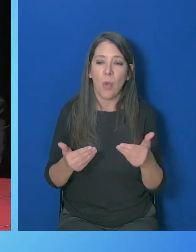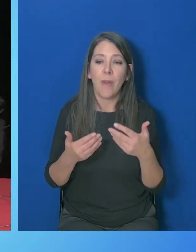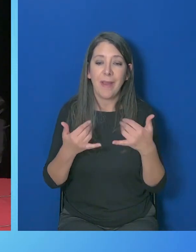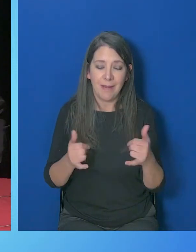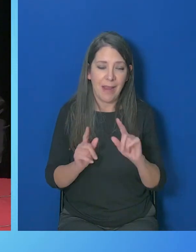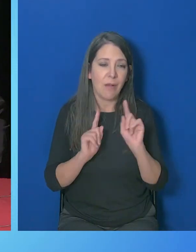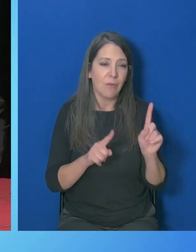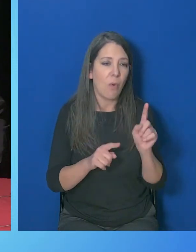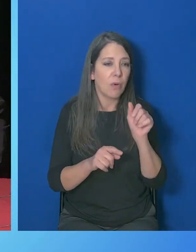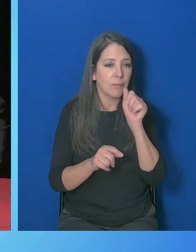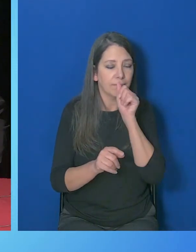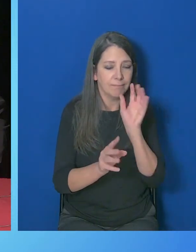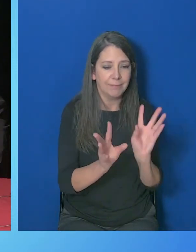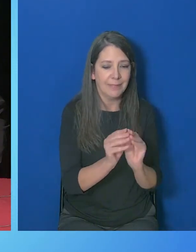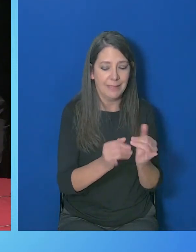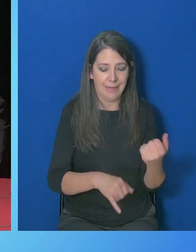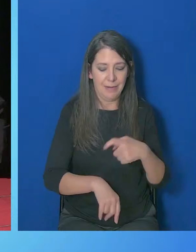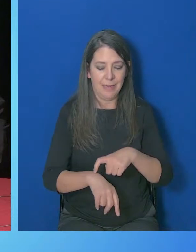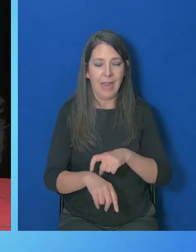at 4:58 p.m.